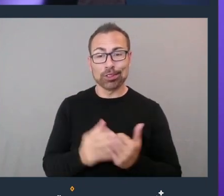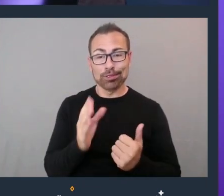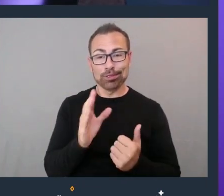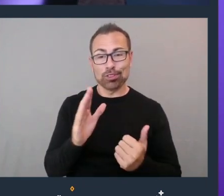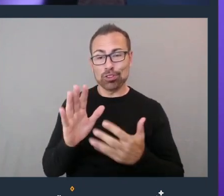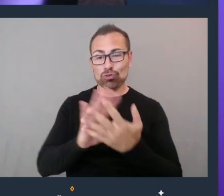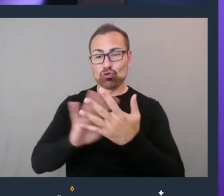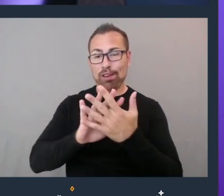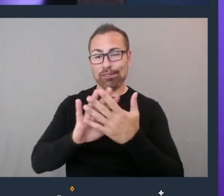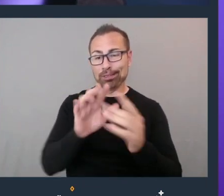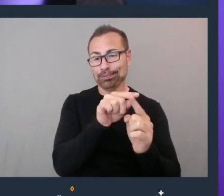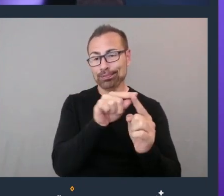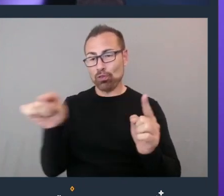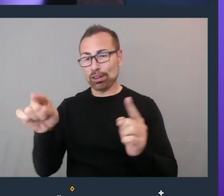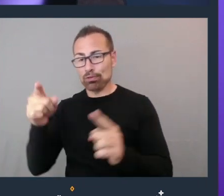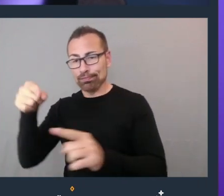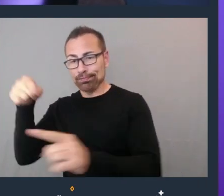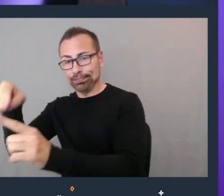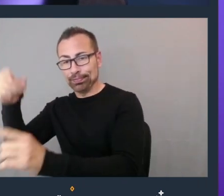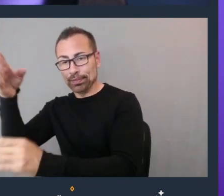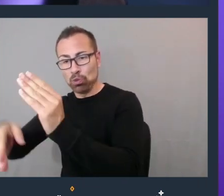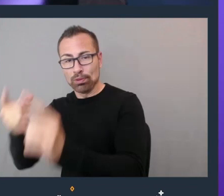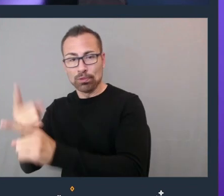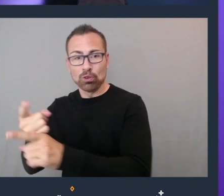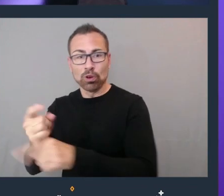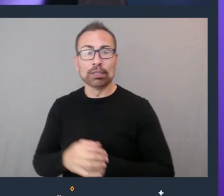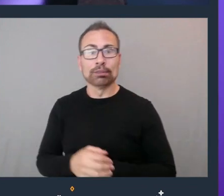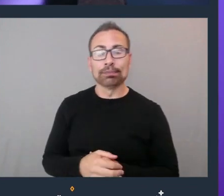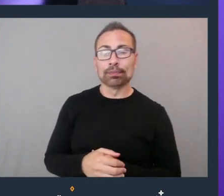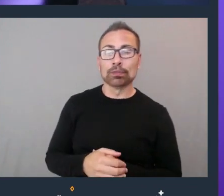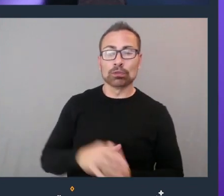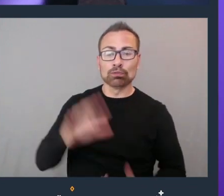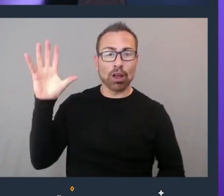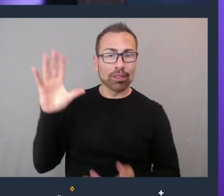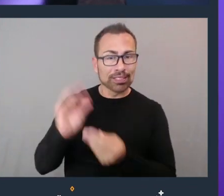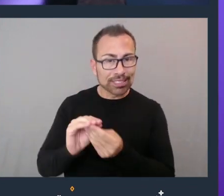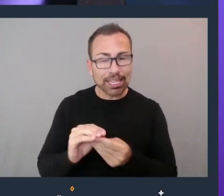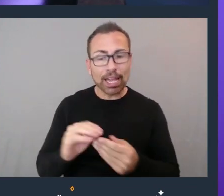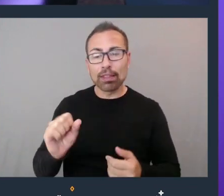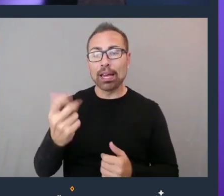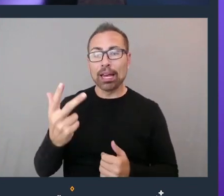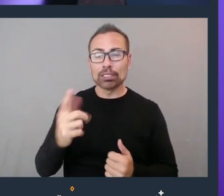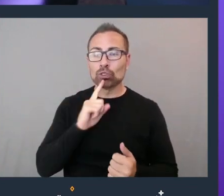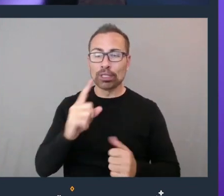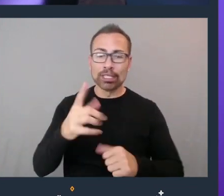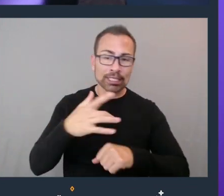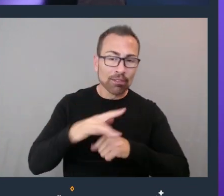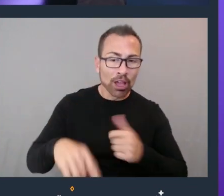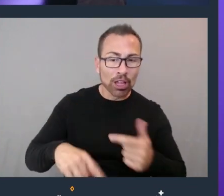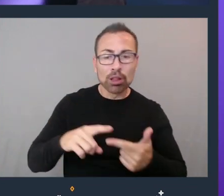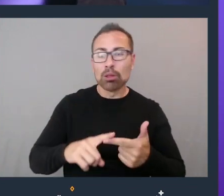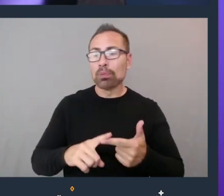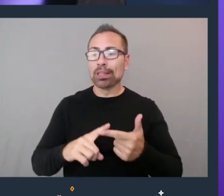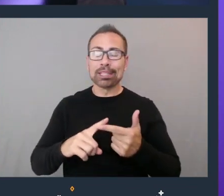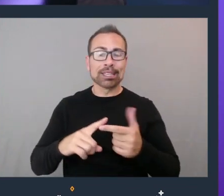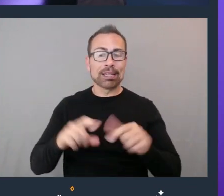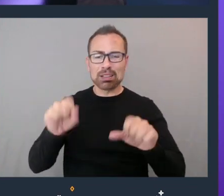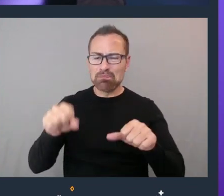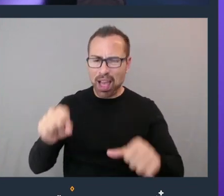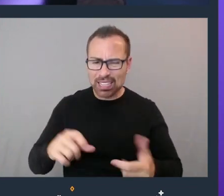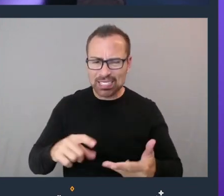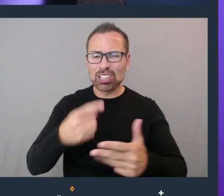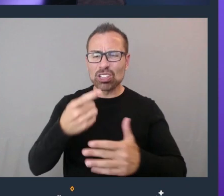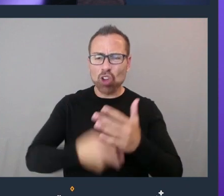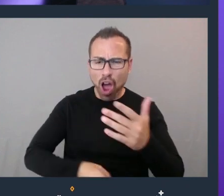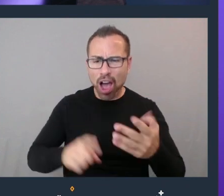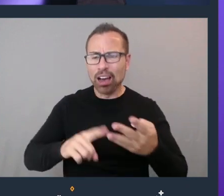together, all the investment that S3 makes in availability, capacity, cost, security, durability, and performance means that customers